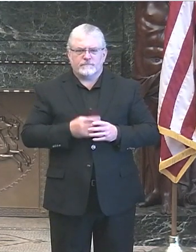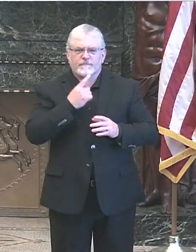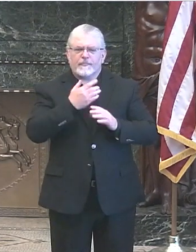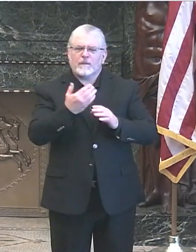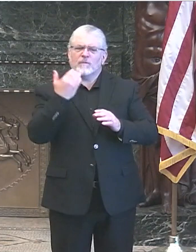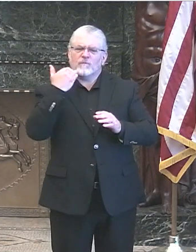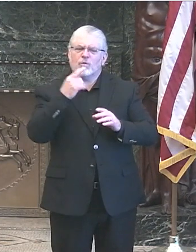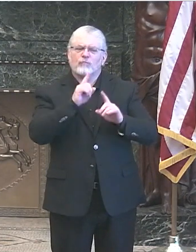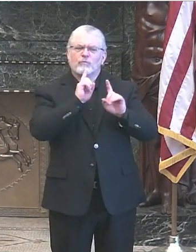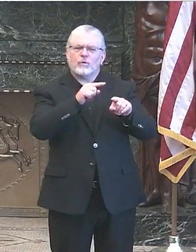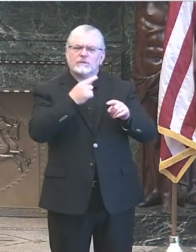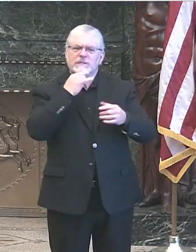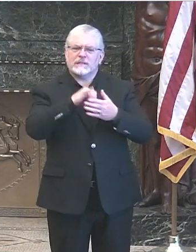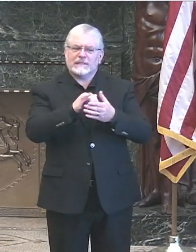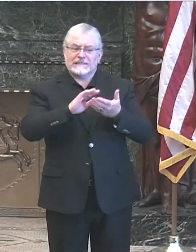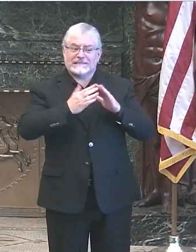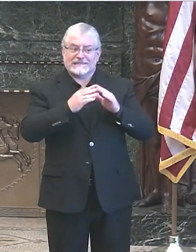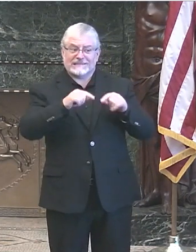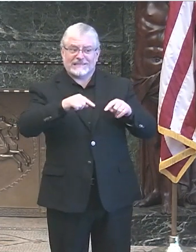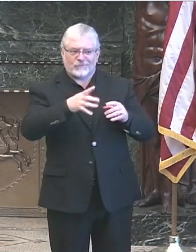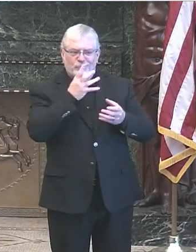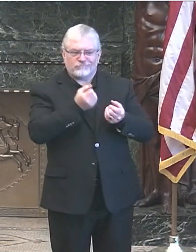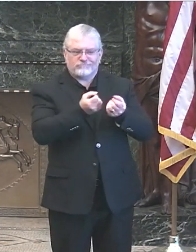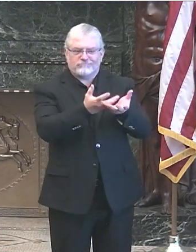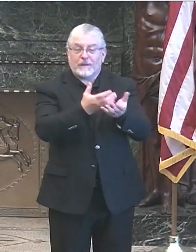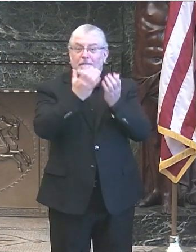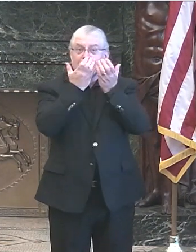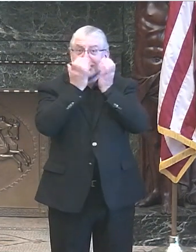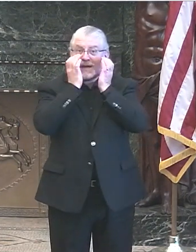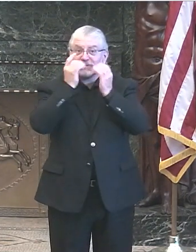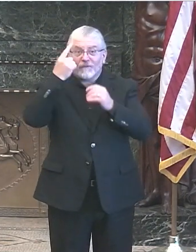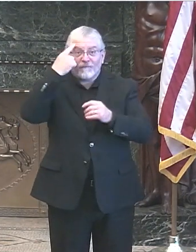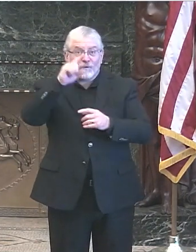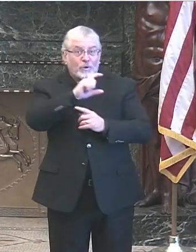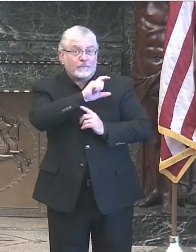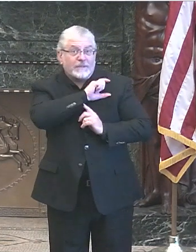arrived. Could you please make a comment and explain about this?